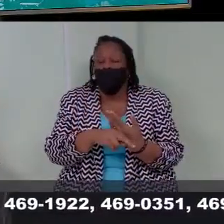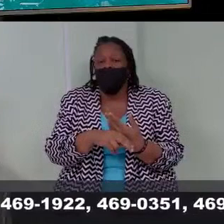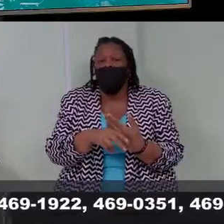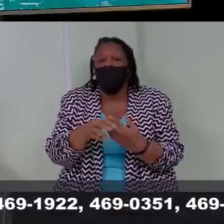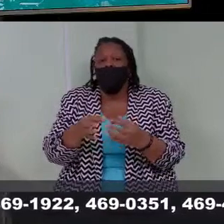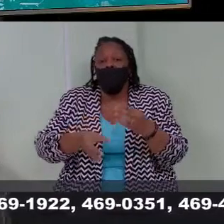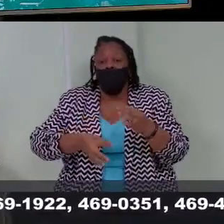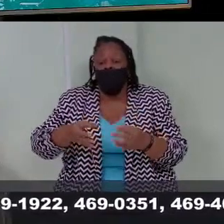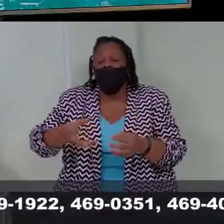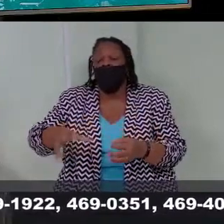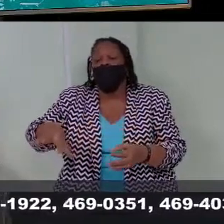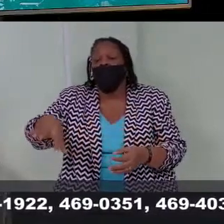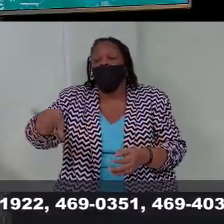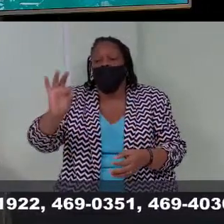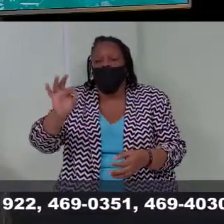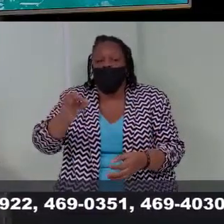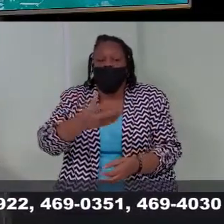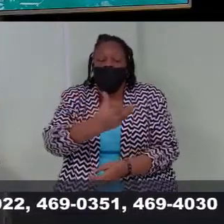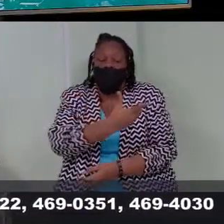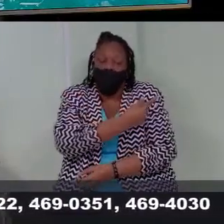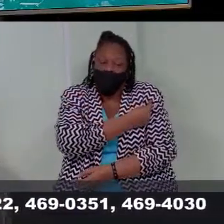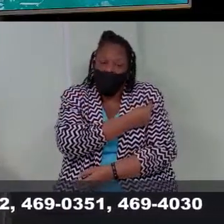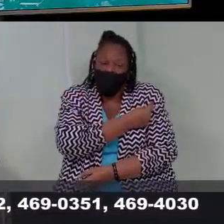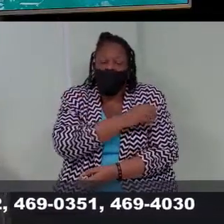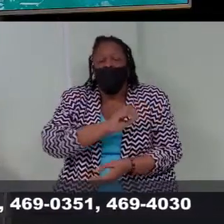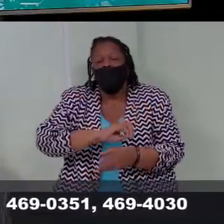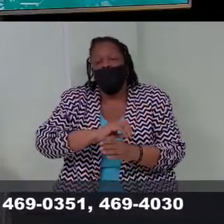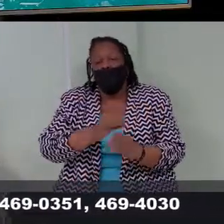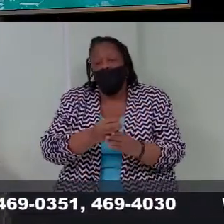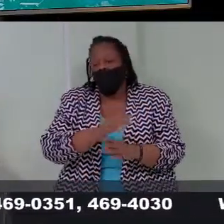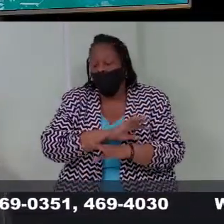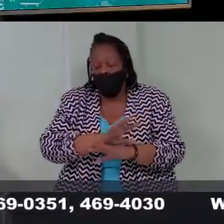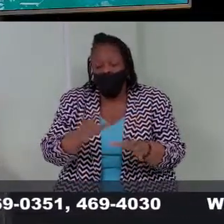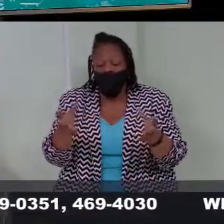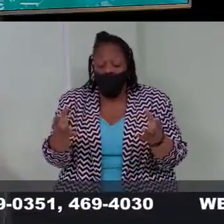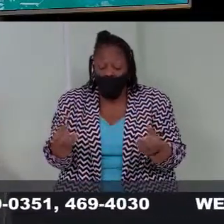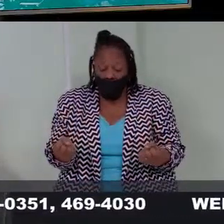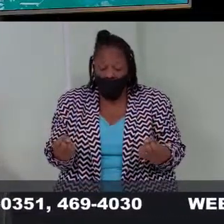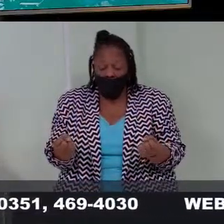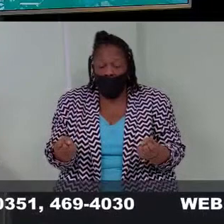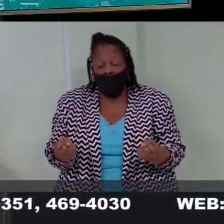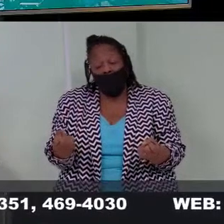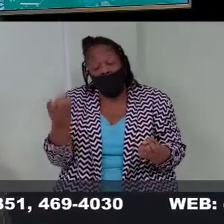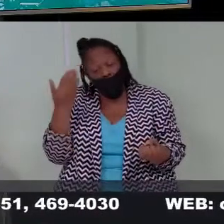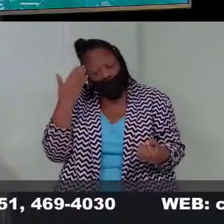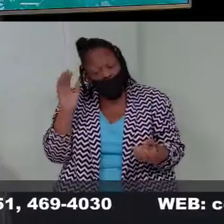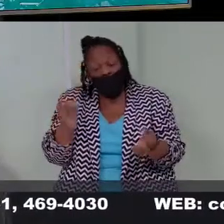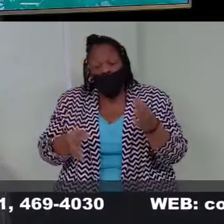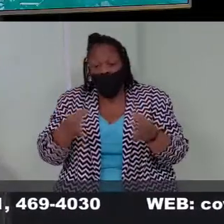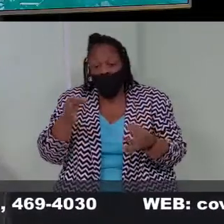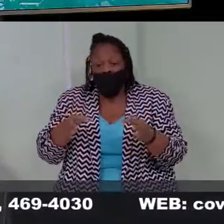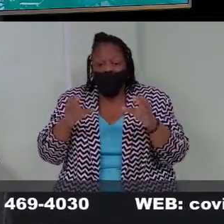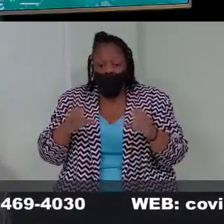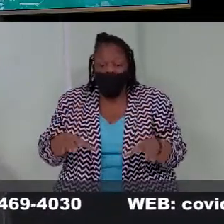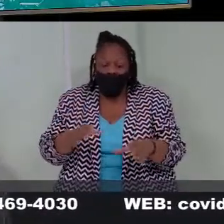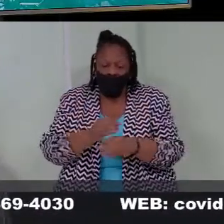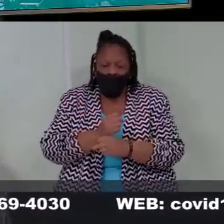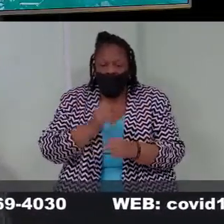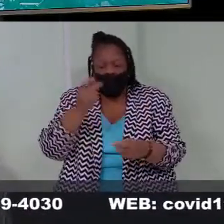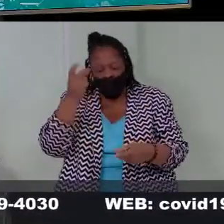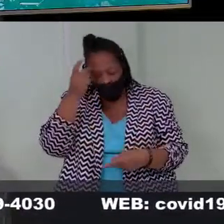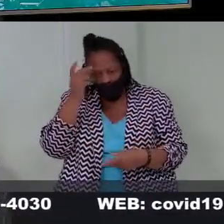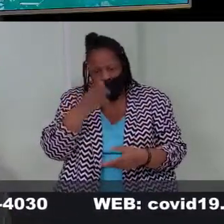the AstraZeneca vaccine. I now invite Mr.